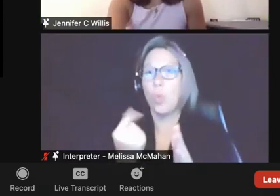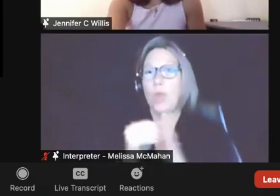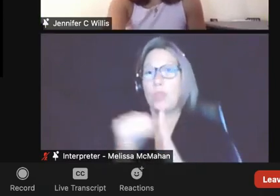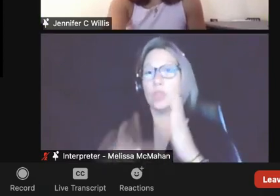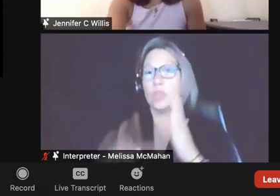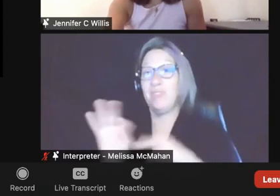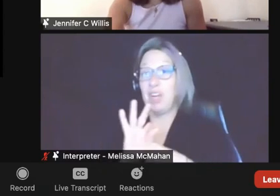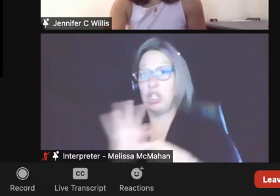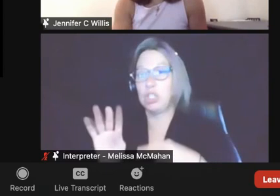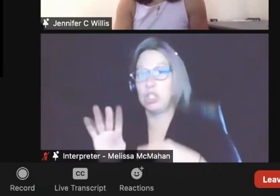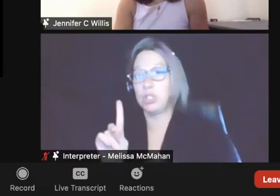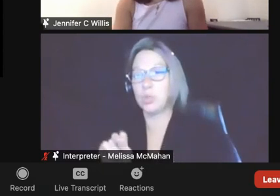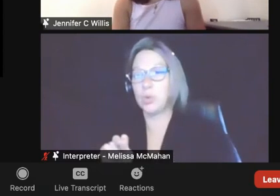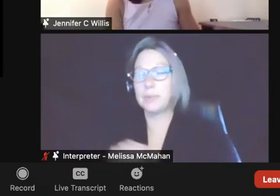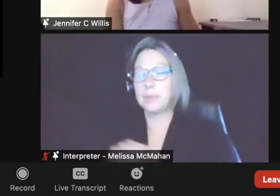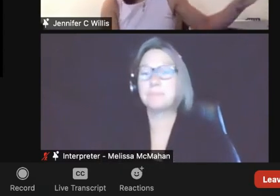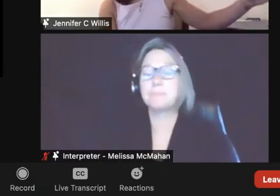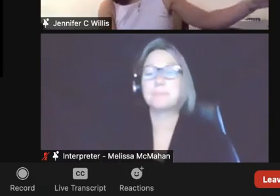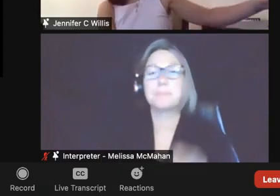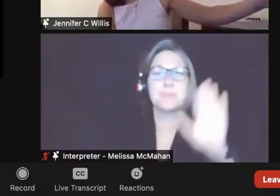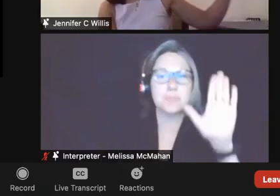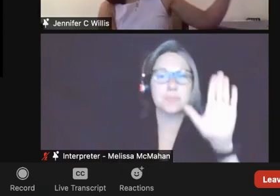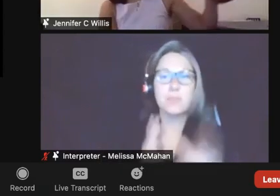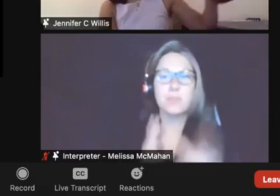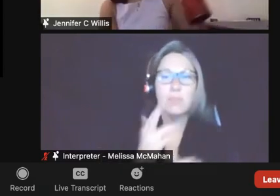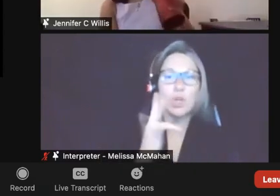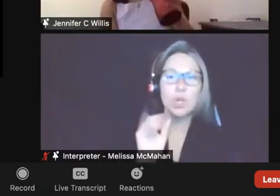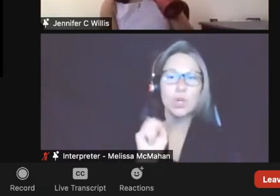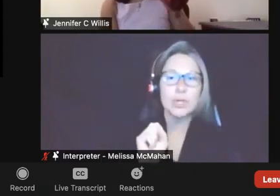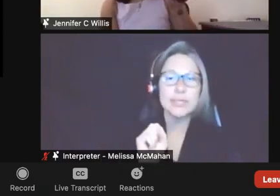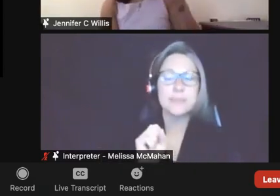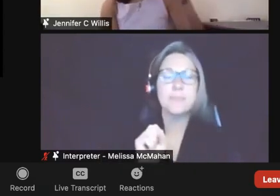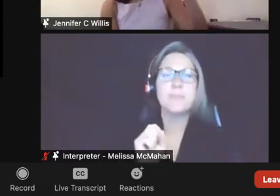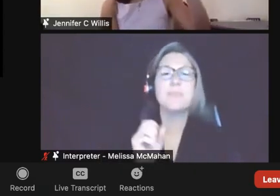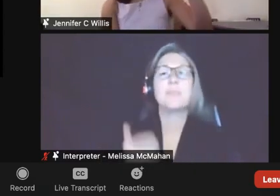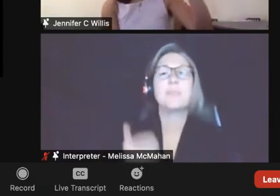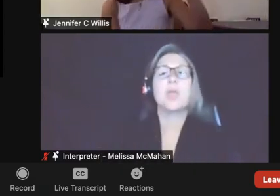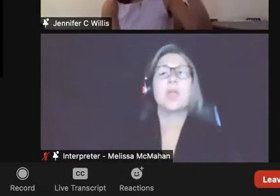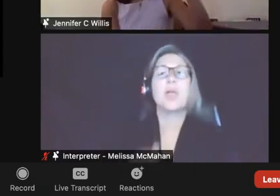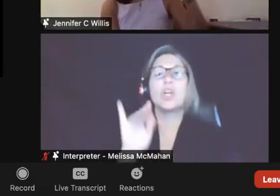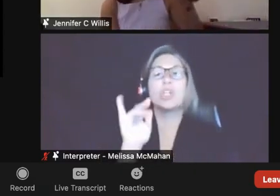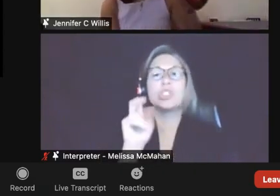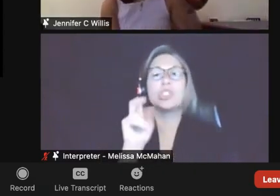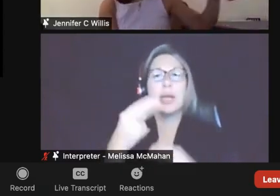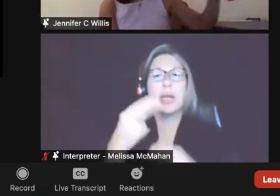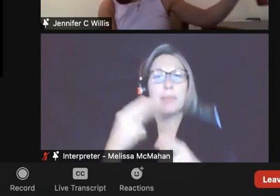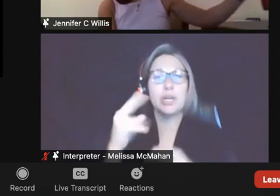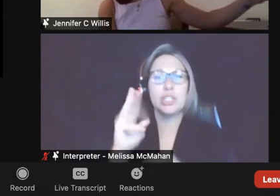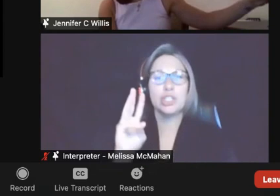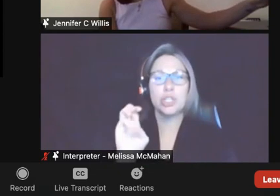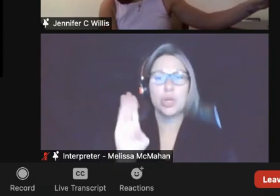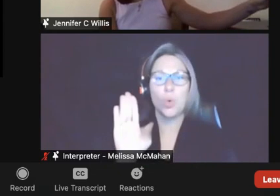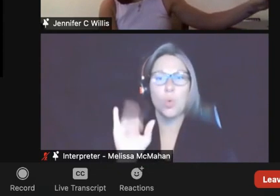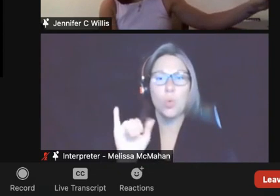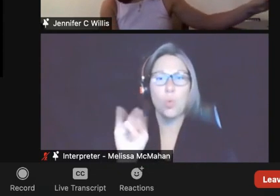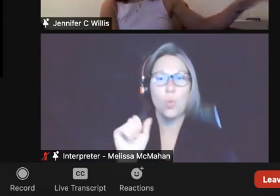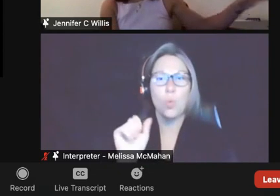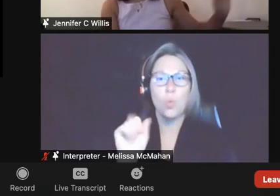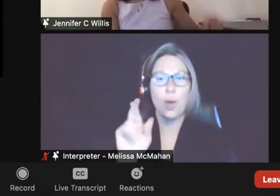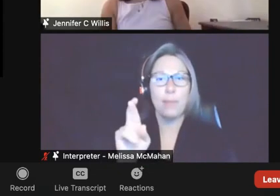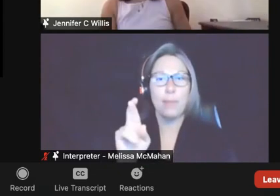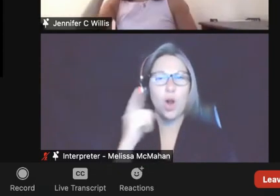Jen, real quick, this is Chris. Jen had mentioned earlier a webinar that I think you can access maybe through